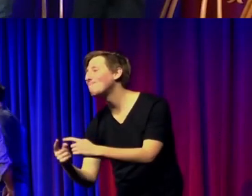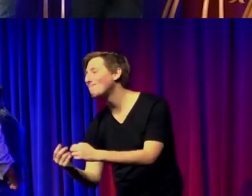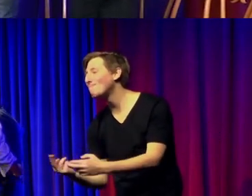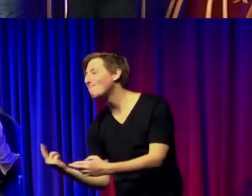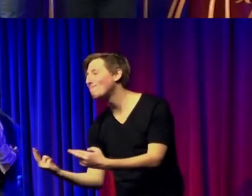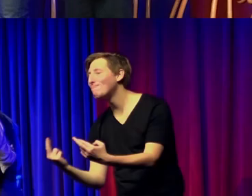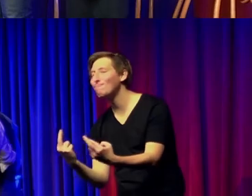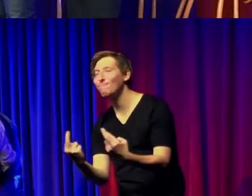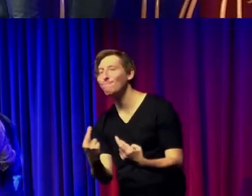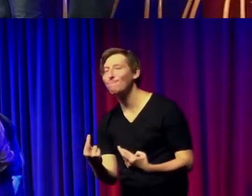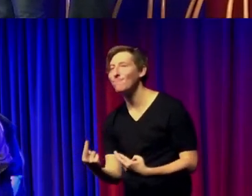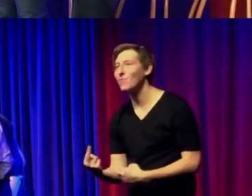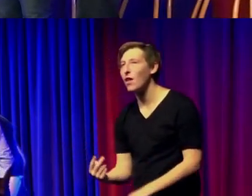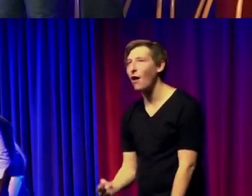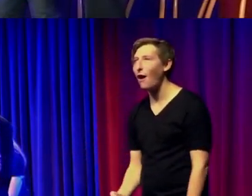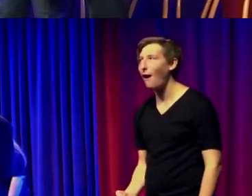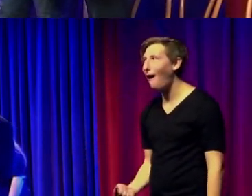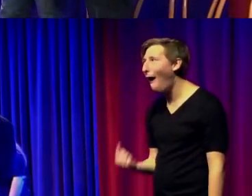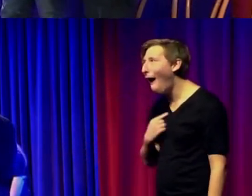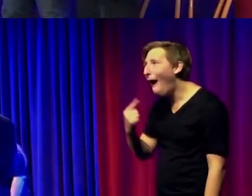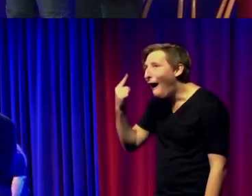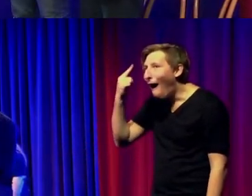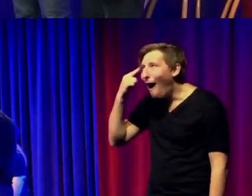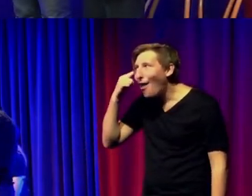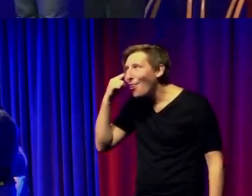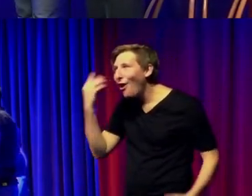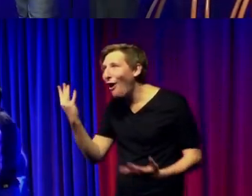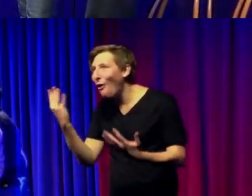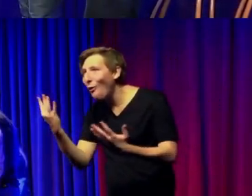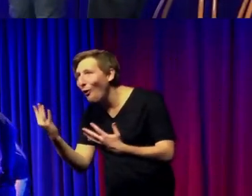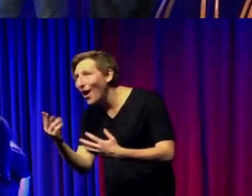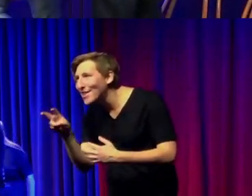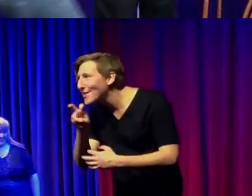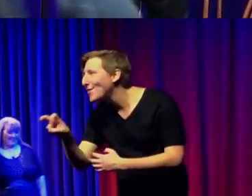I thought it was gonna be snakes for sure. No, I think it was.